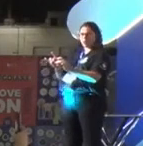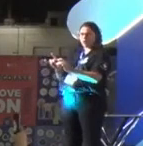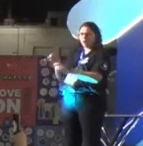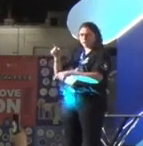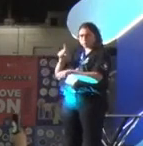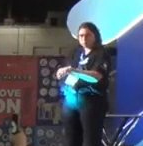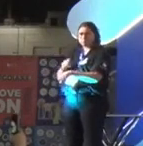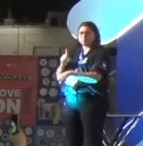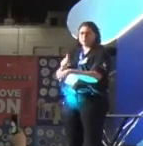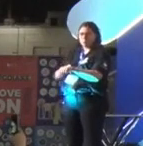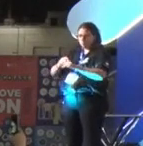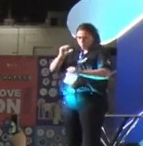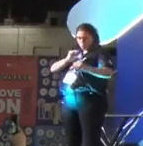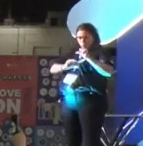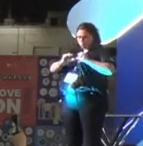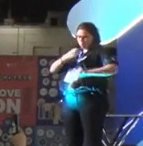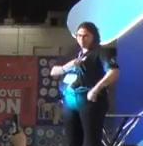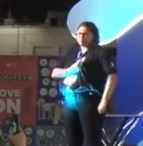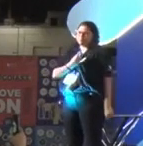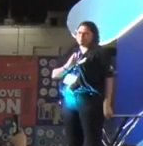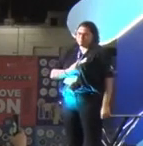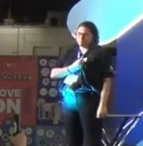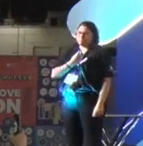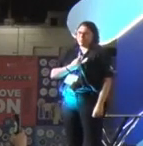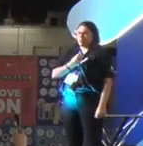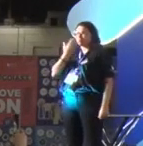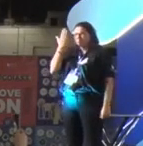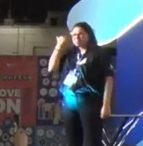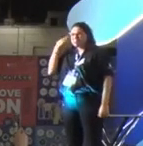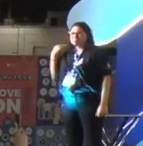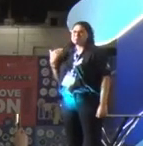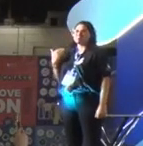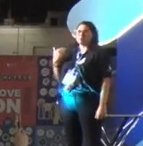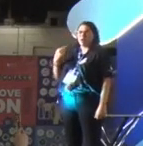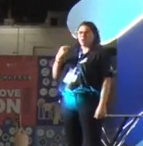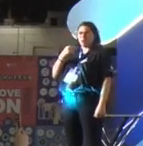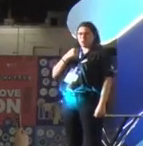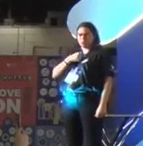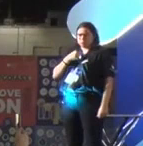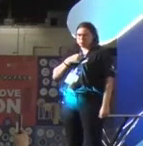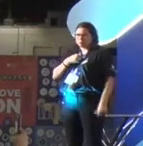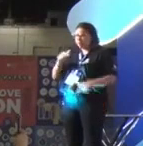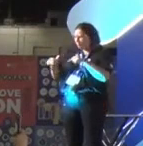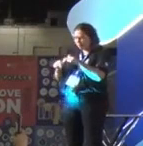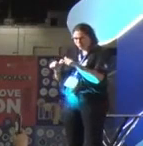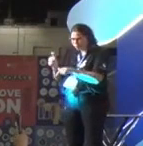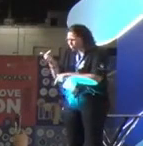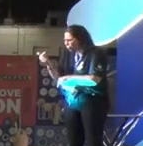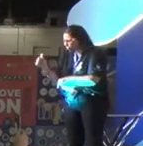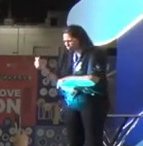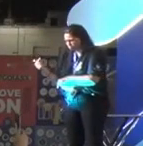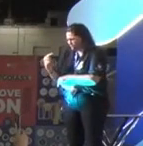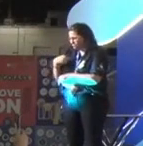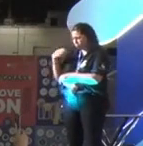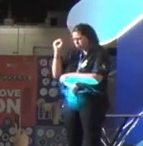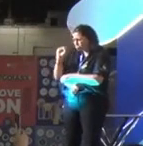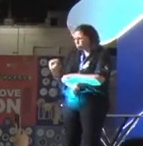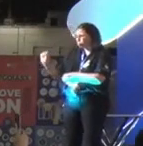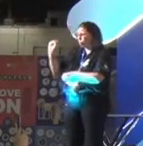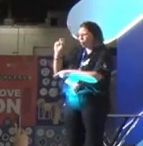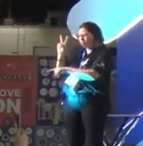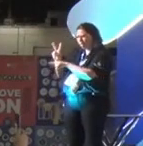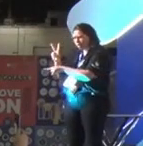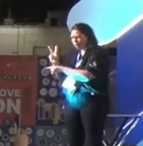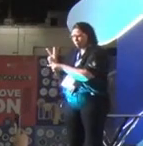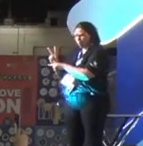life. At that time, I was an unemployed single mother of an autistic child. And